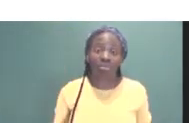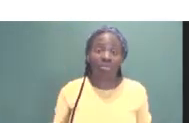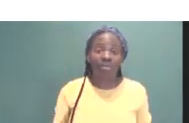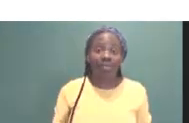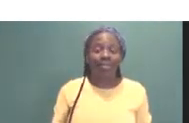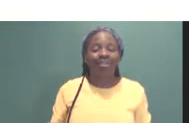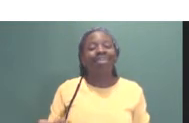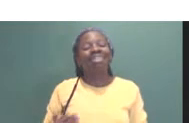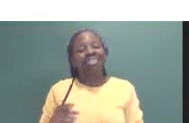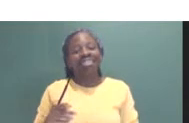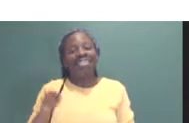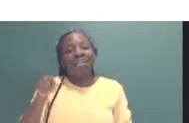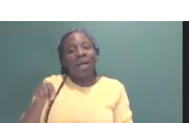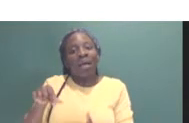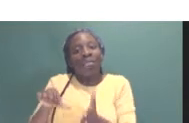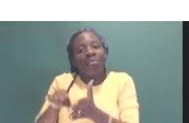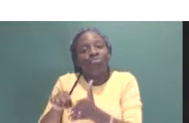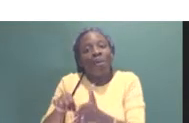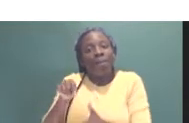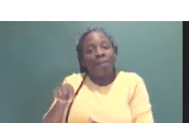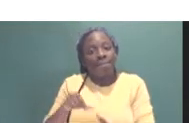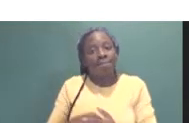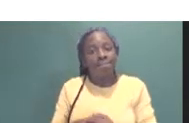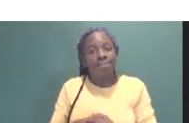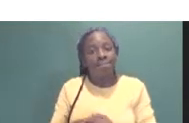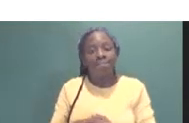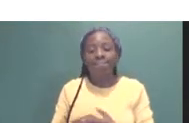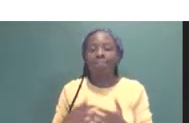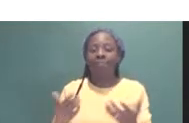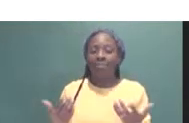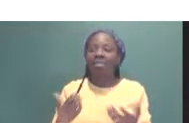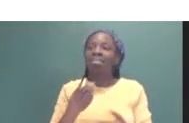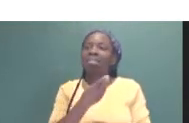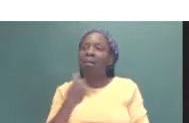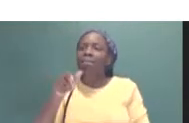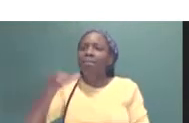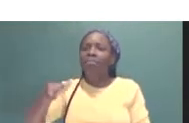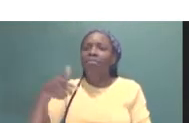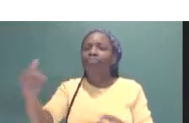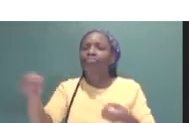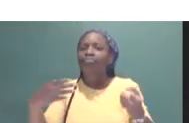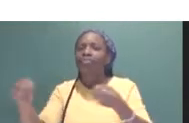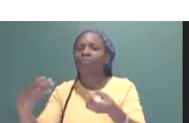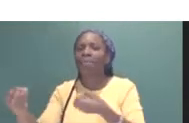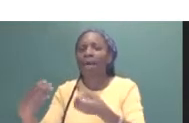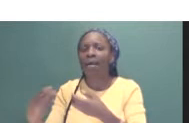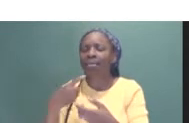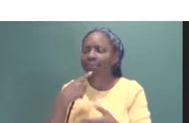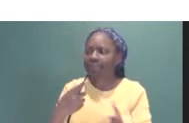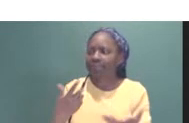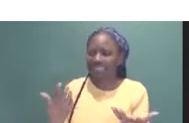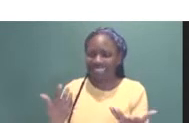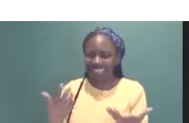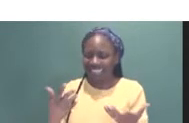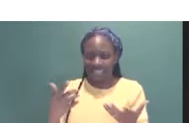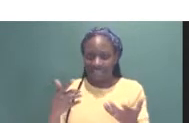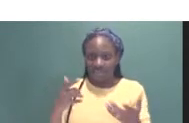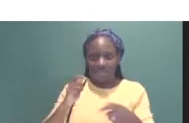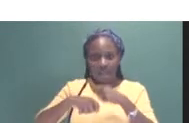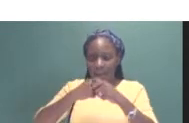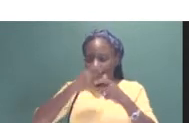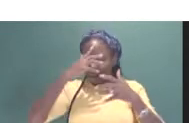This seemed to, as you know, people reported that this sort of resulted in confusion